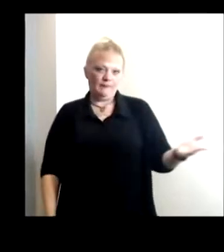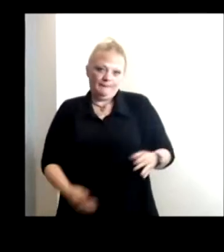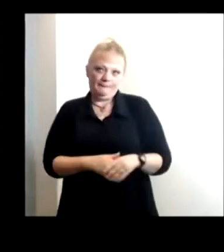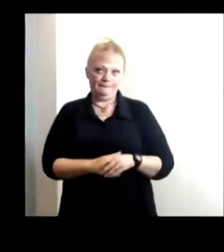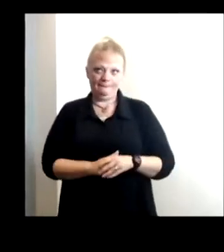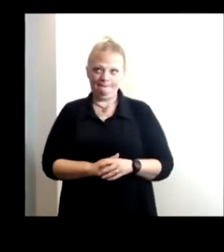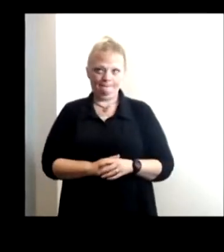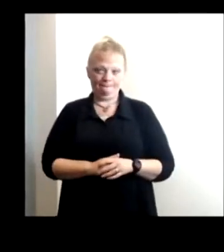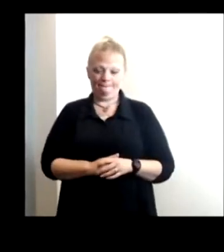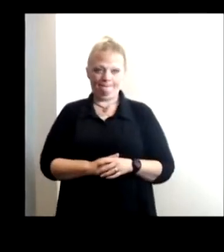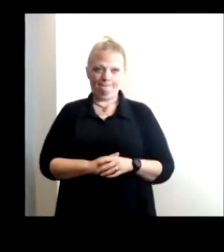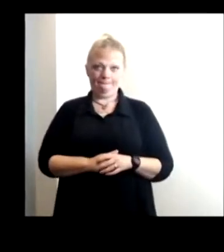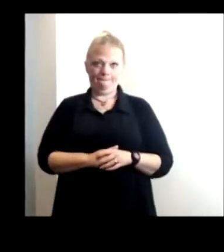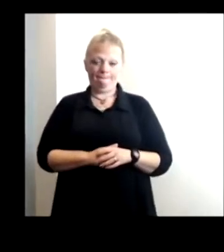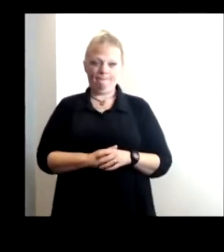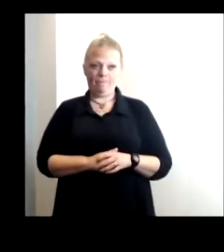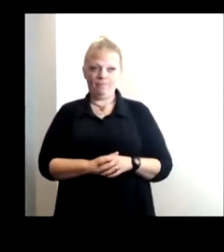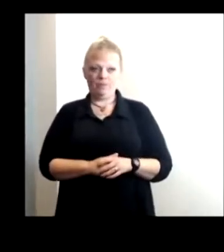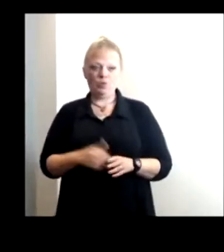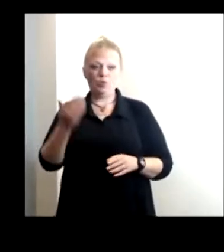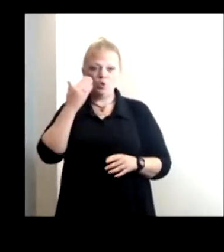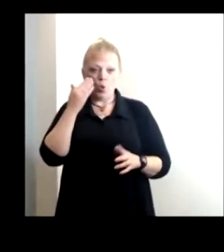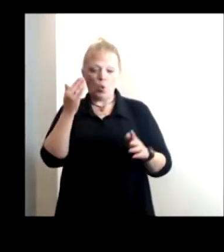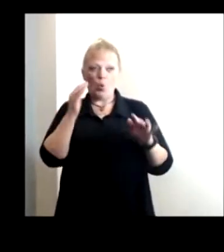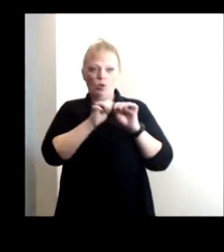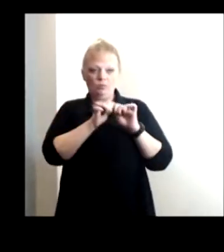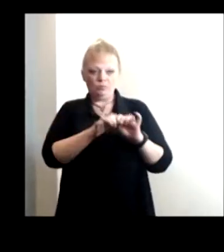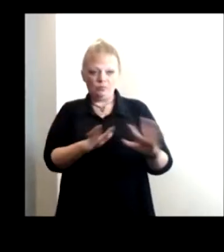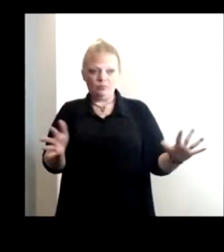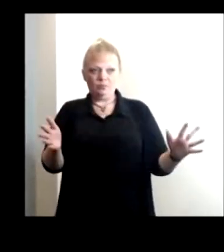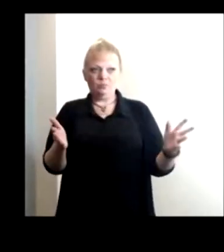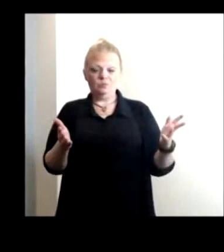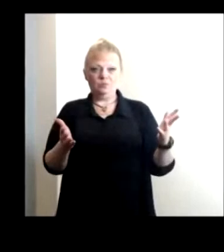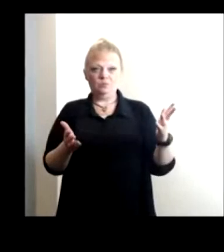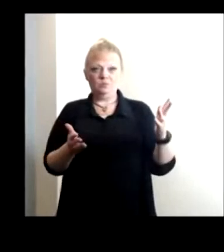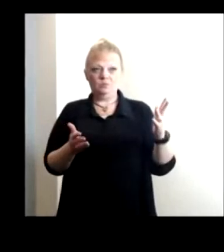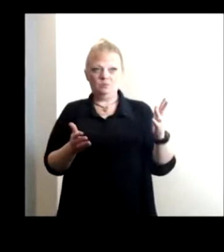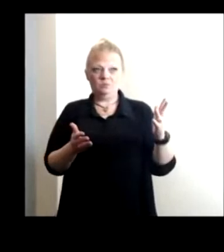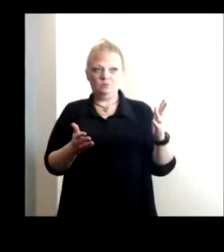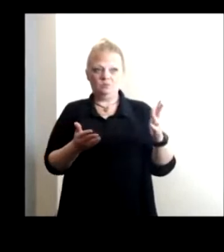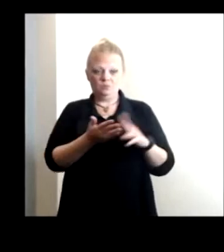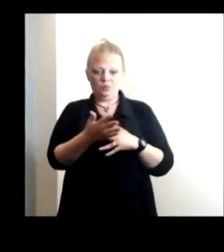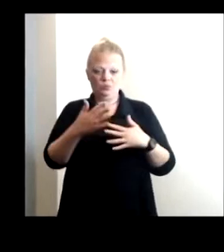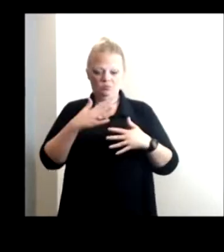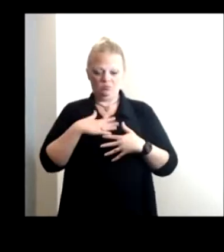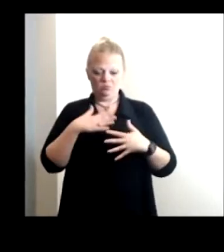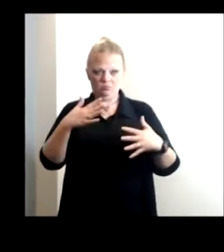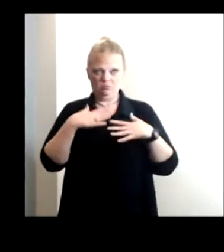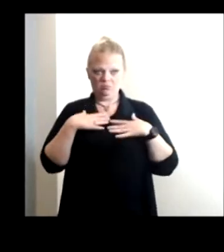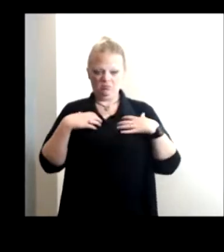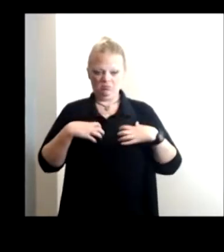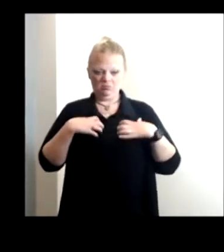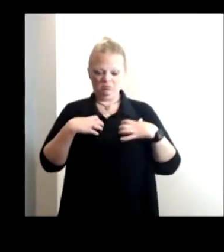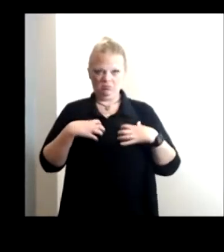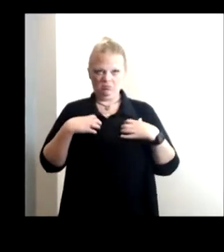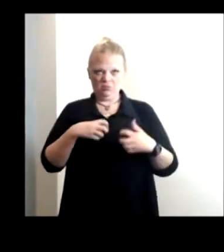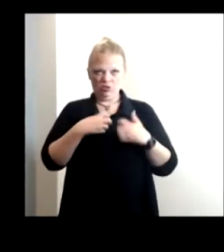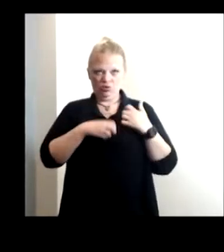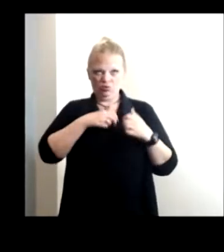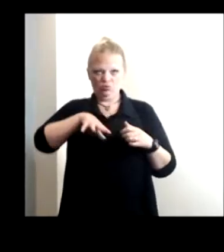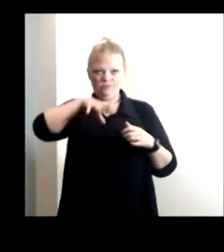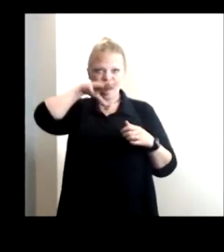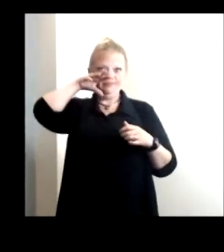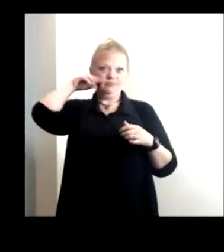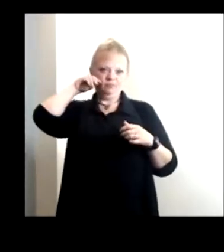It's just, we know that the transmission is spread by respiratory issues. You breathe it in, you can